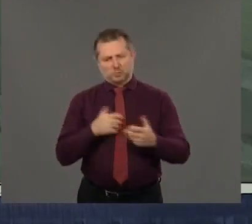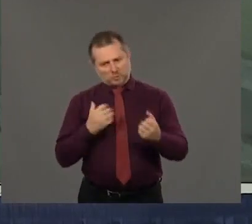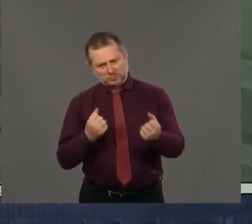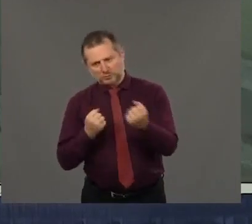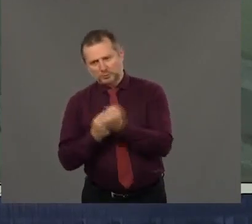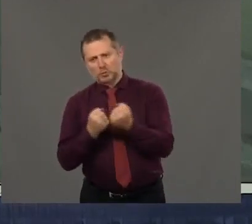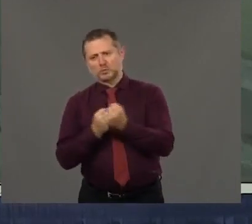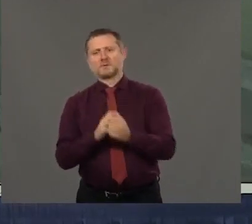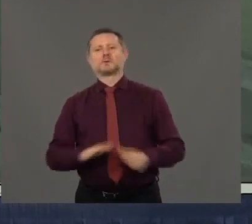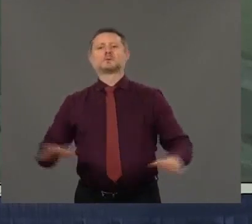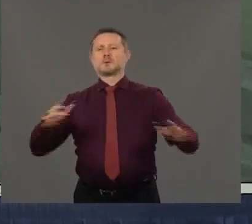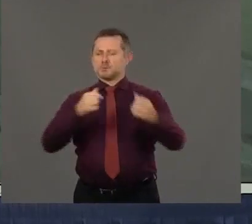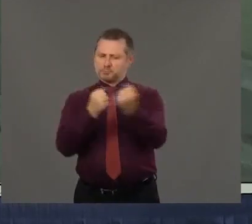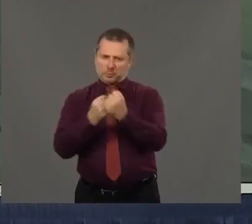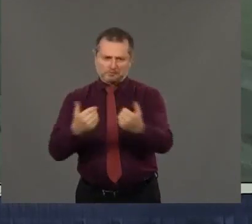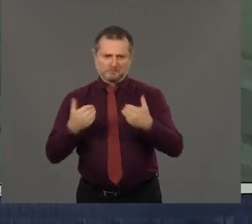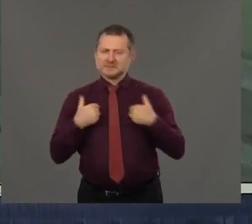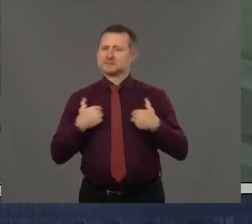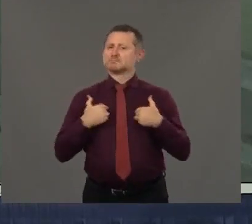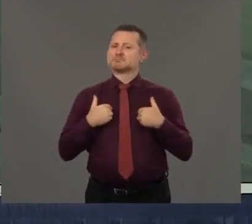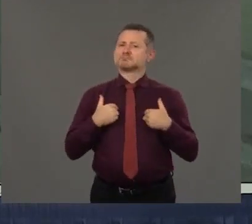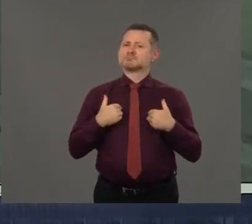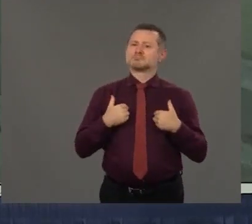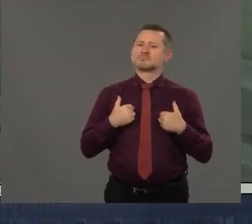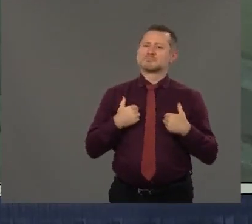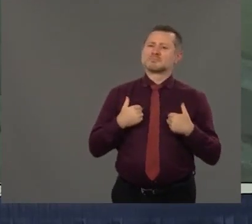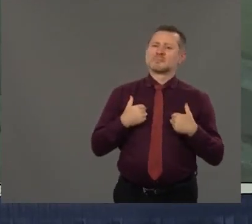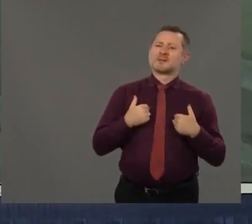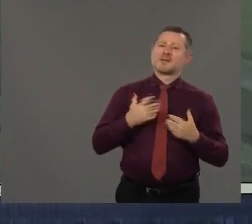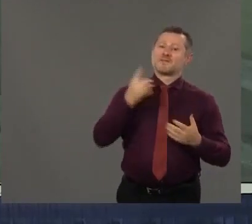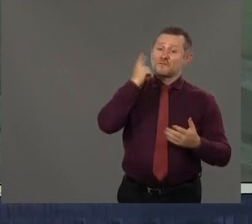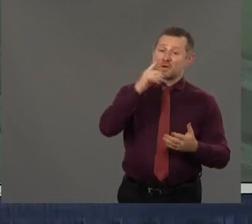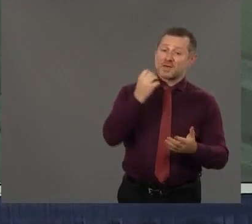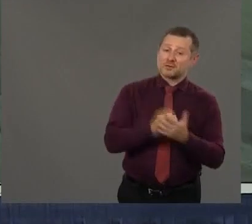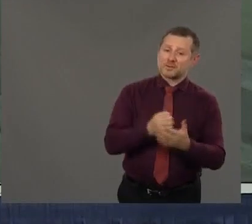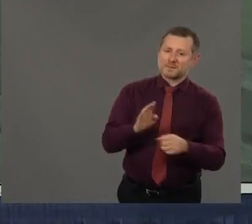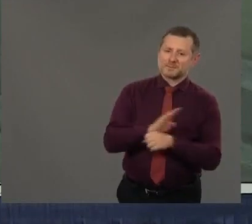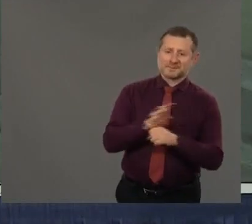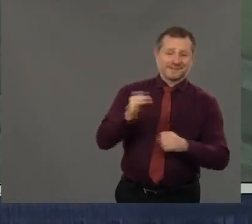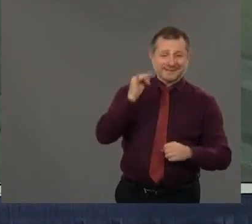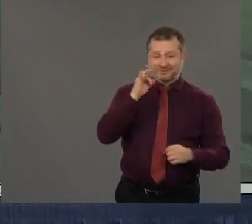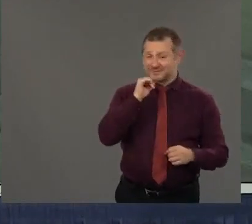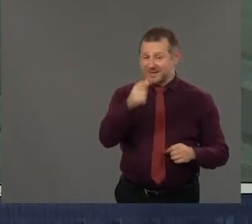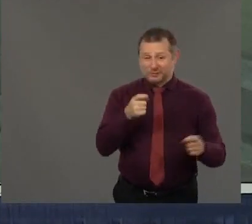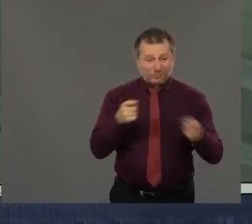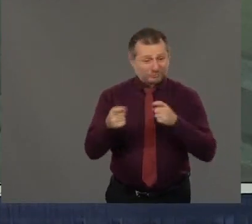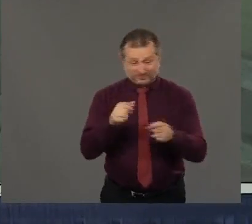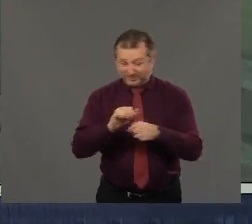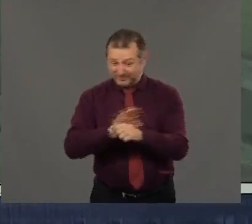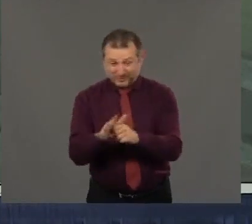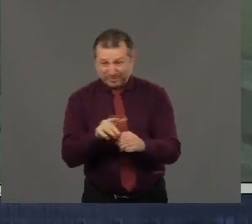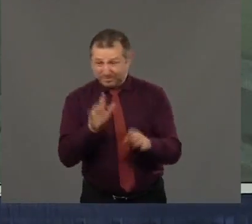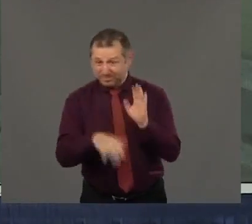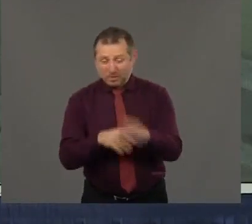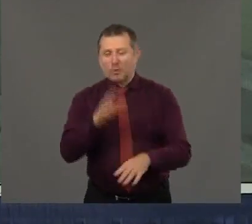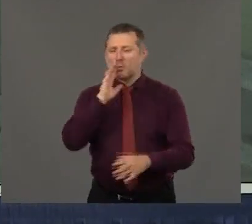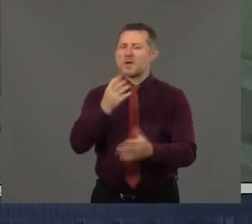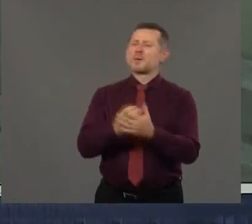us. Second, for the economy, if we don't get this under control, the economy is going to get